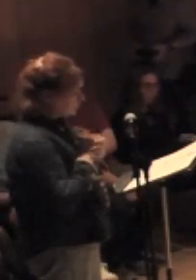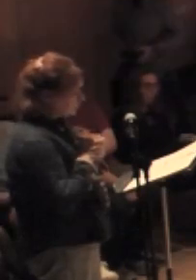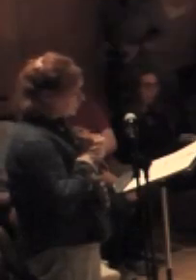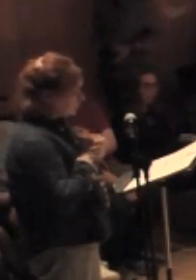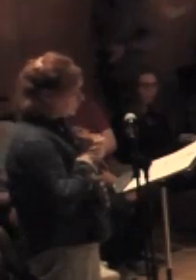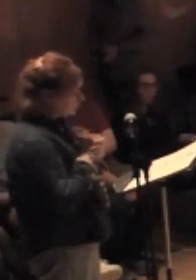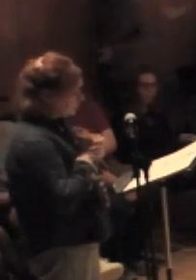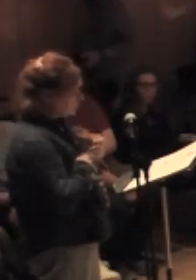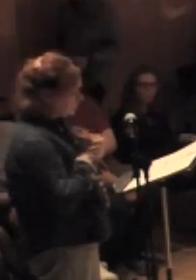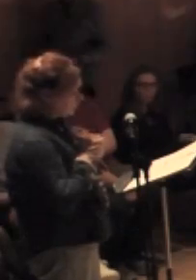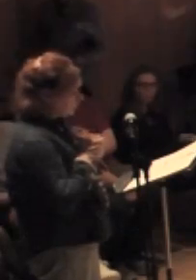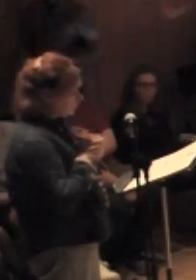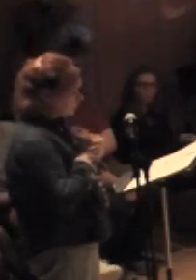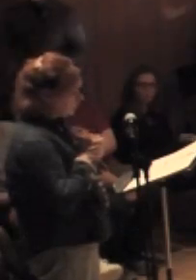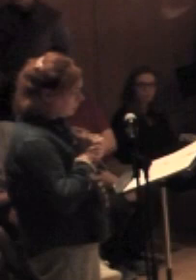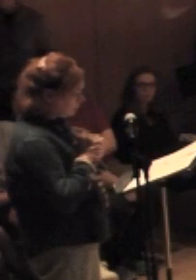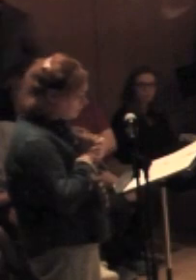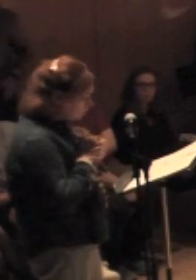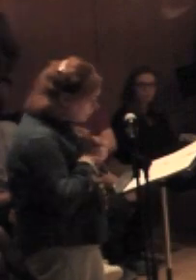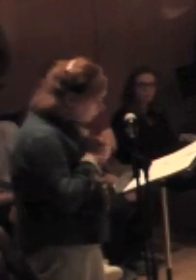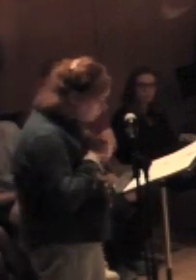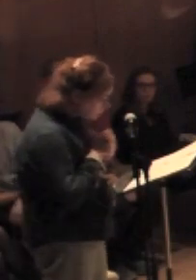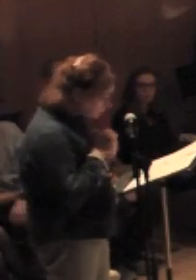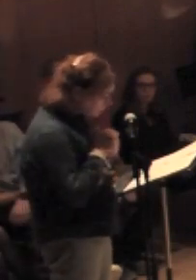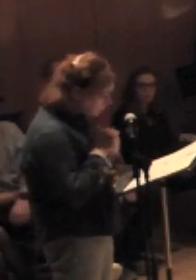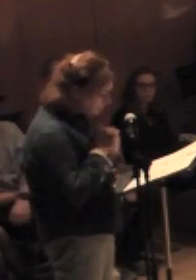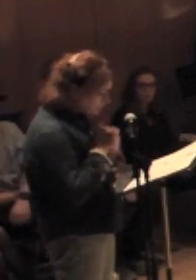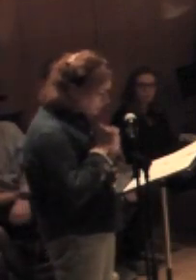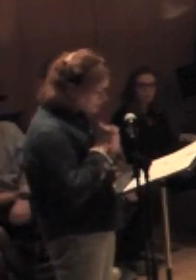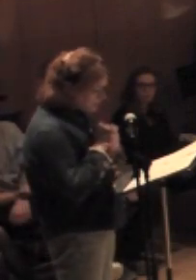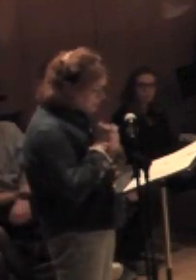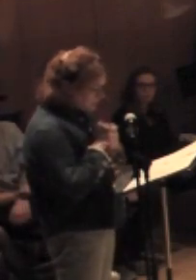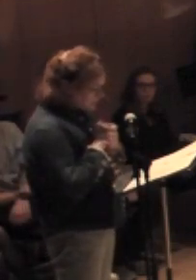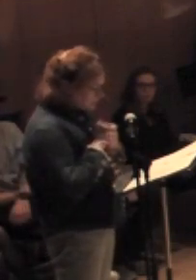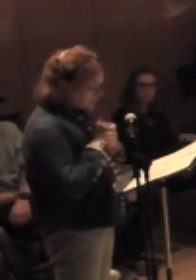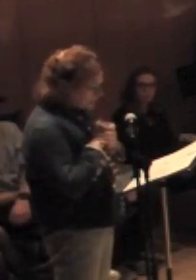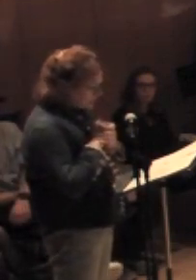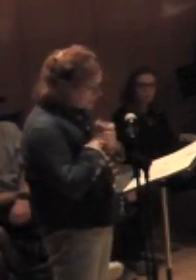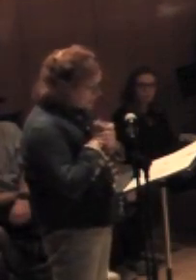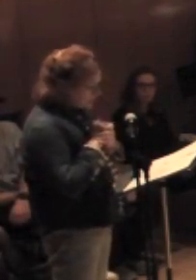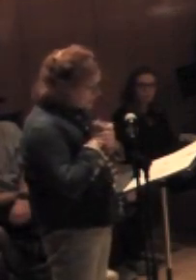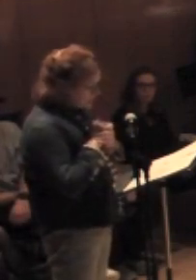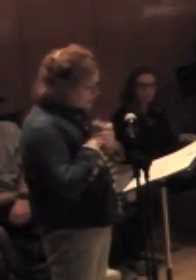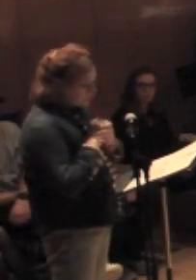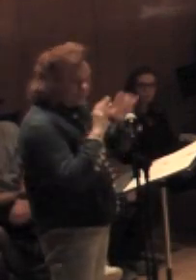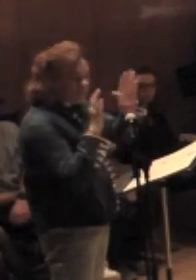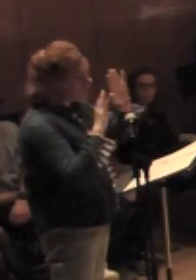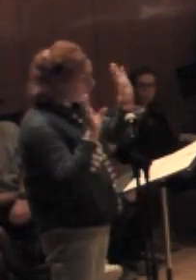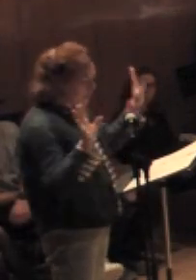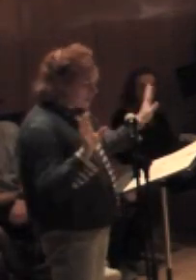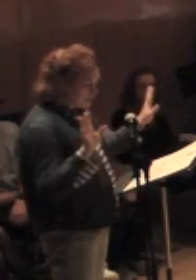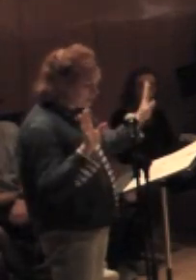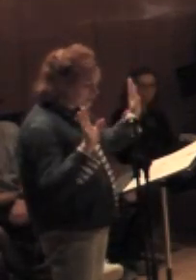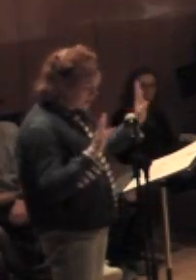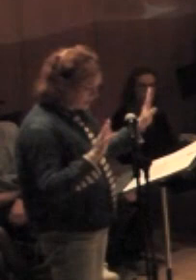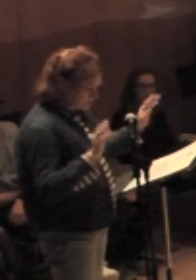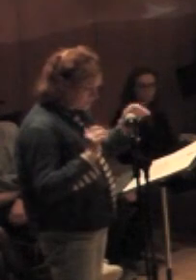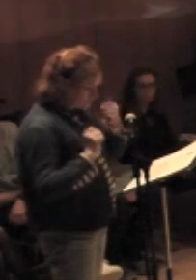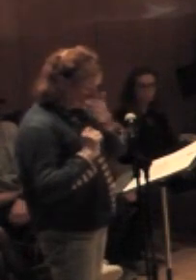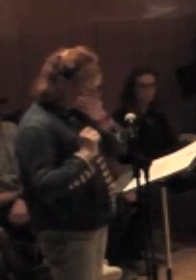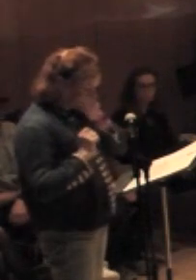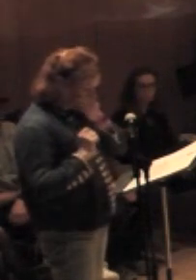nothing else yeah like always but what's going on